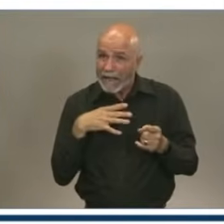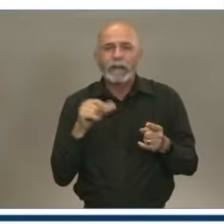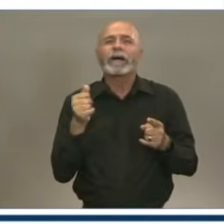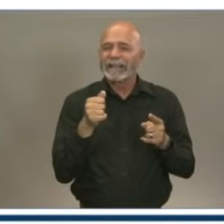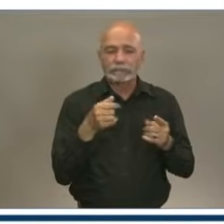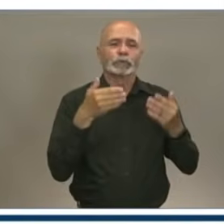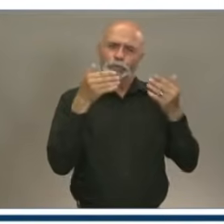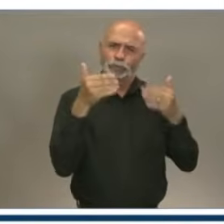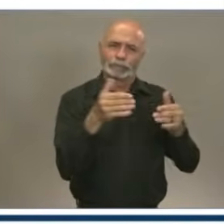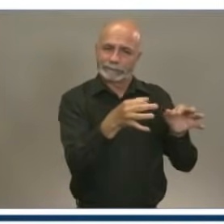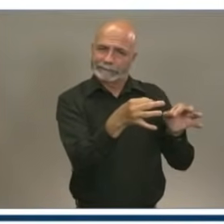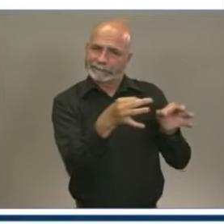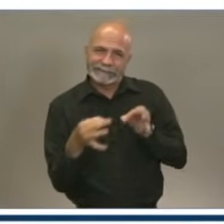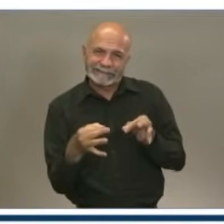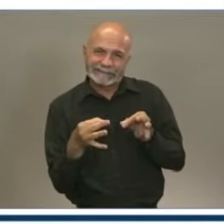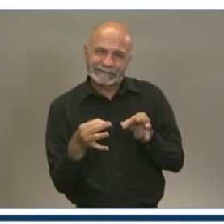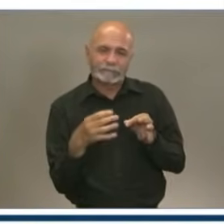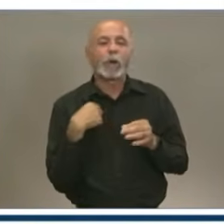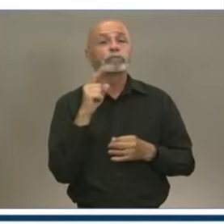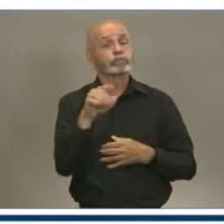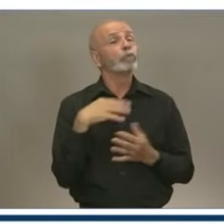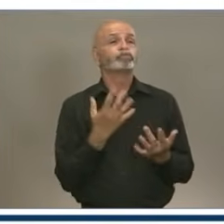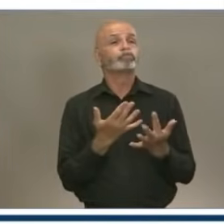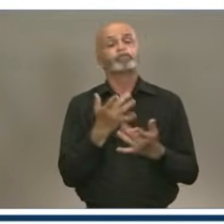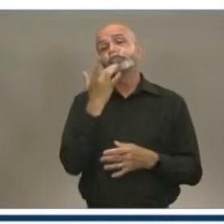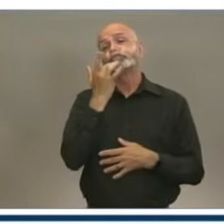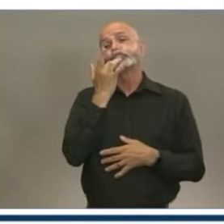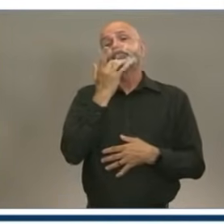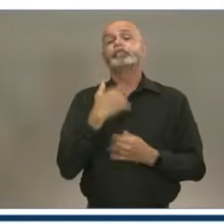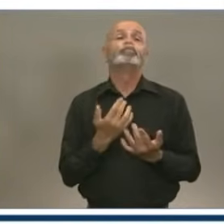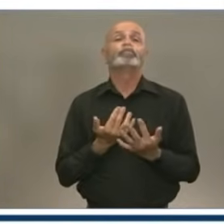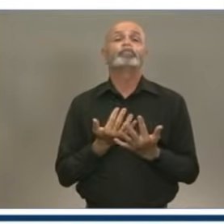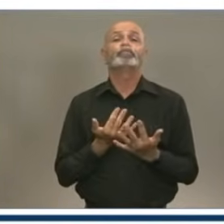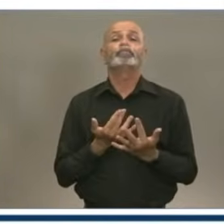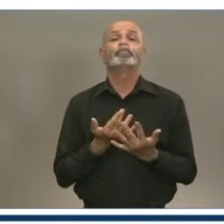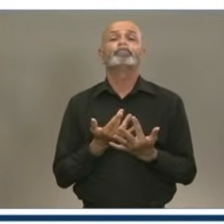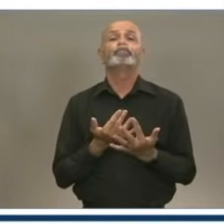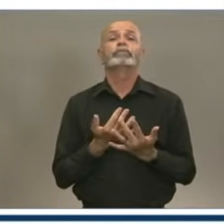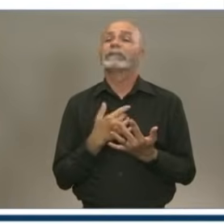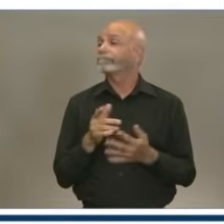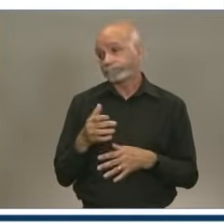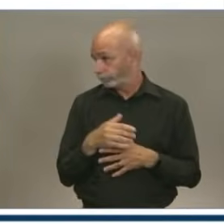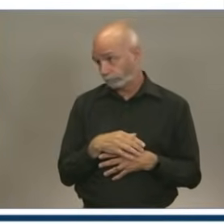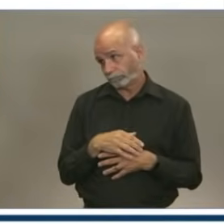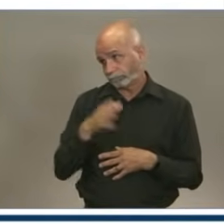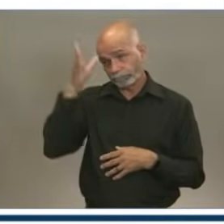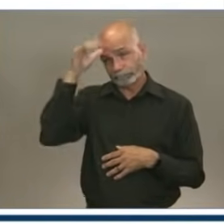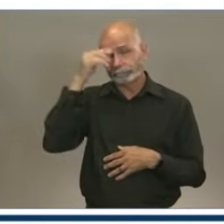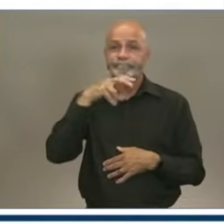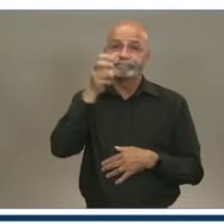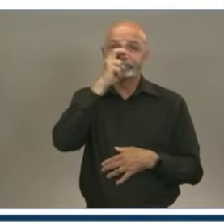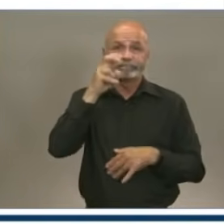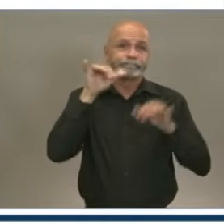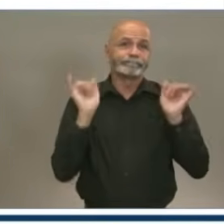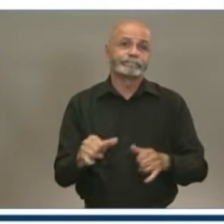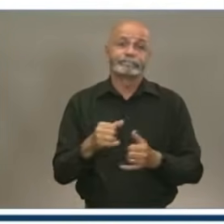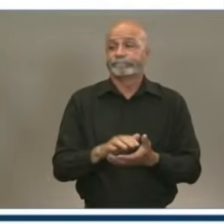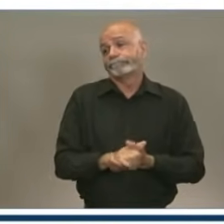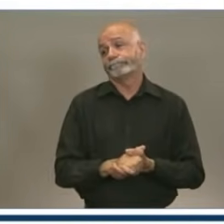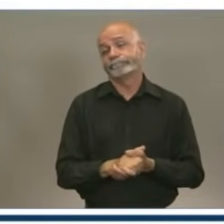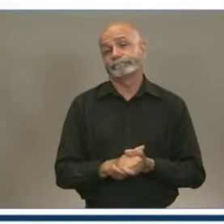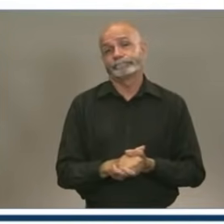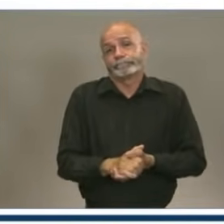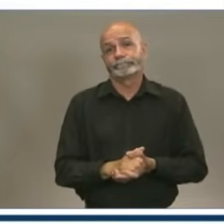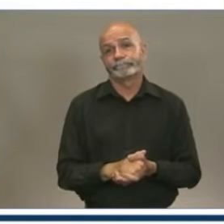wait, the longer restrictions and mandatory public health measures will have to remain in place. And more importantly, waiting